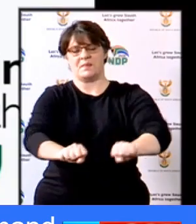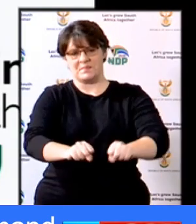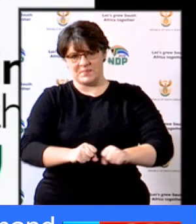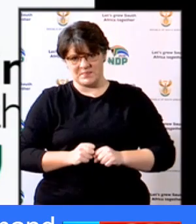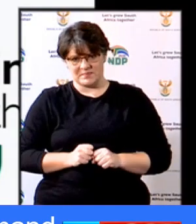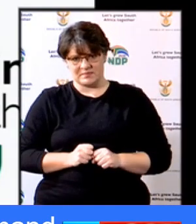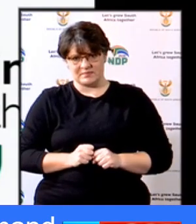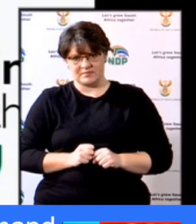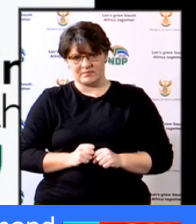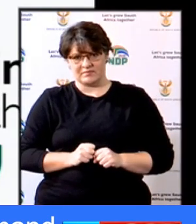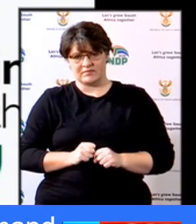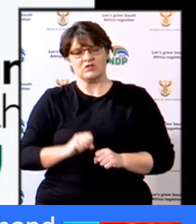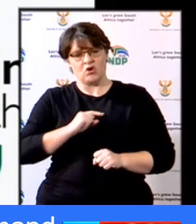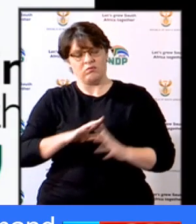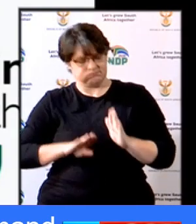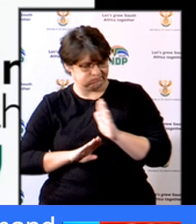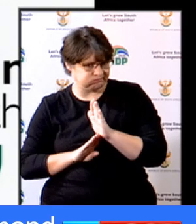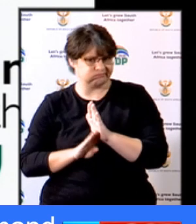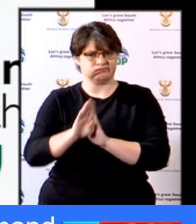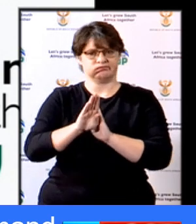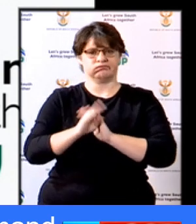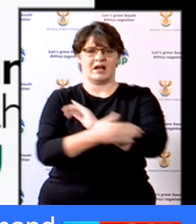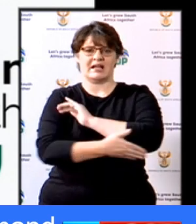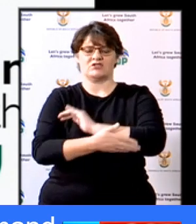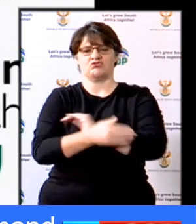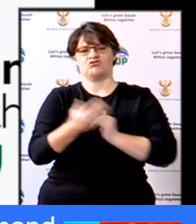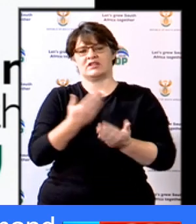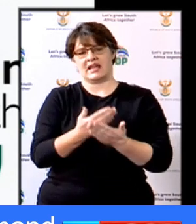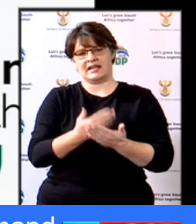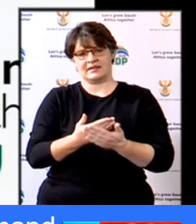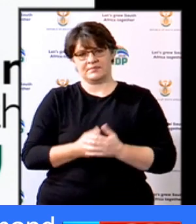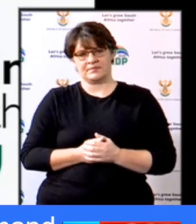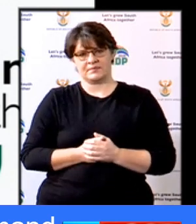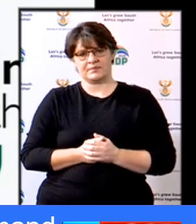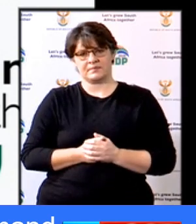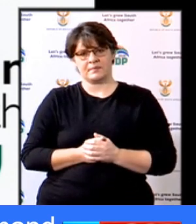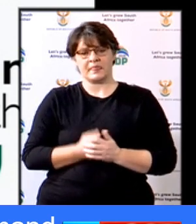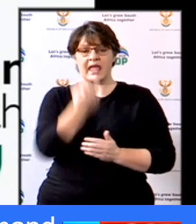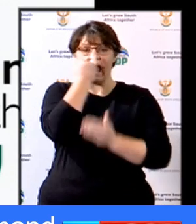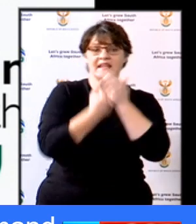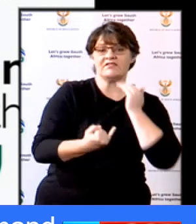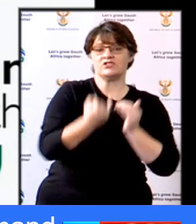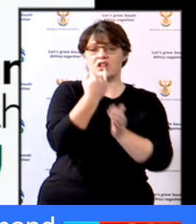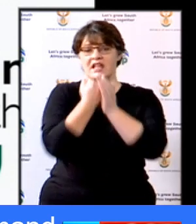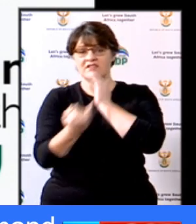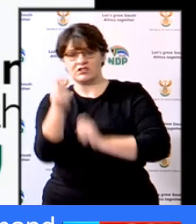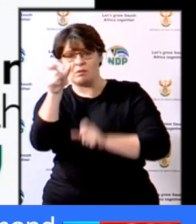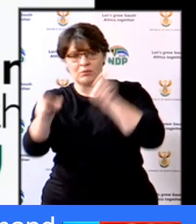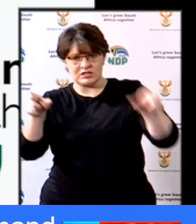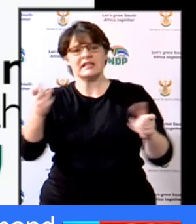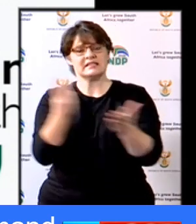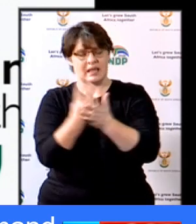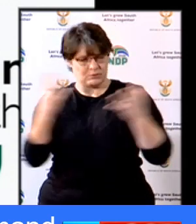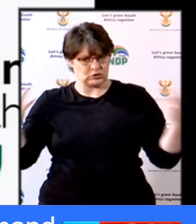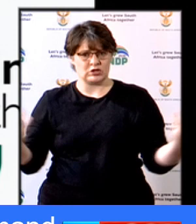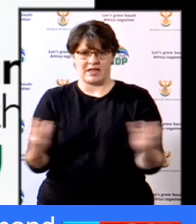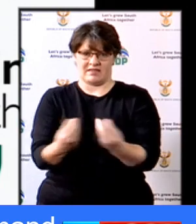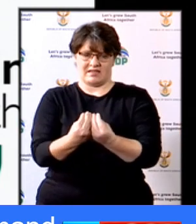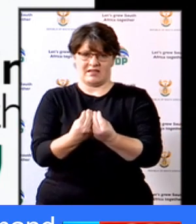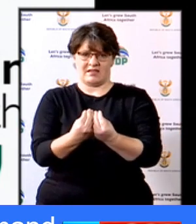of our resilient nation. All of us individually and severally have